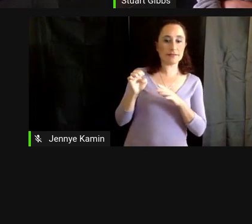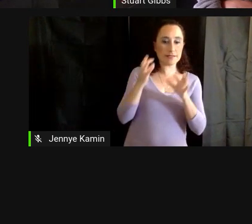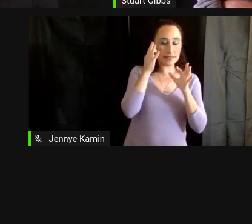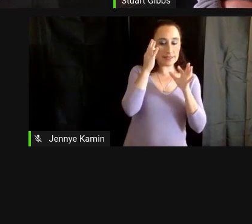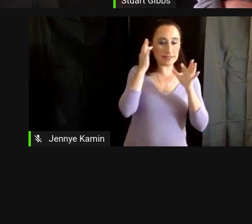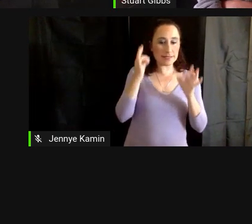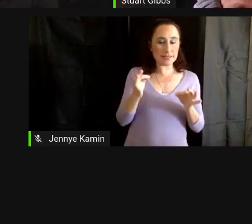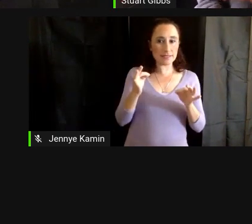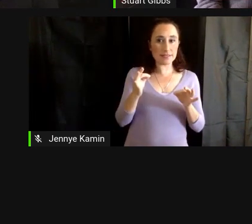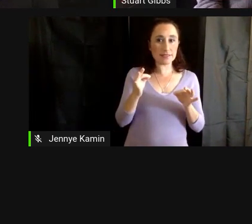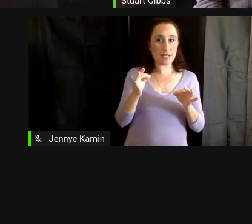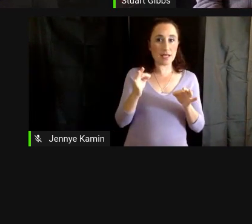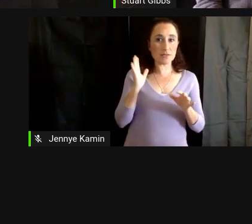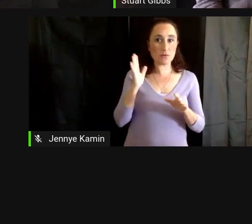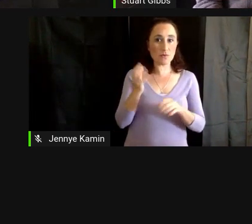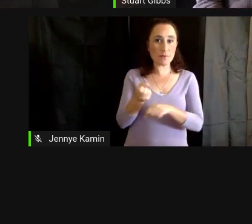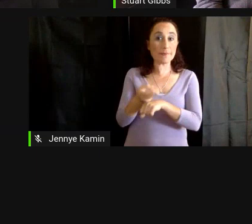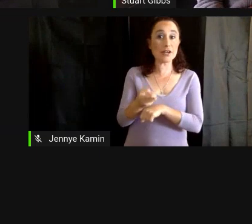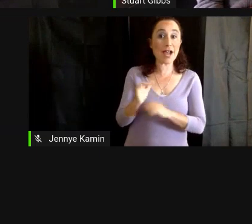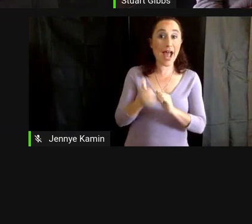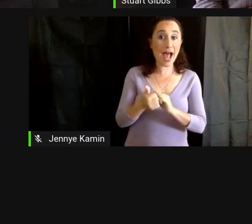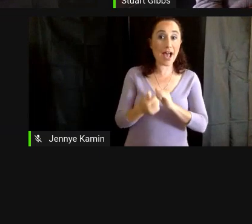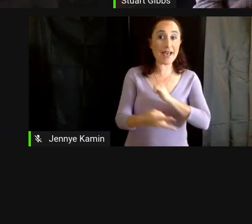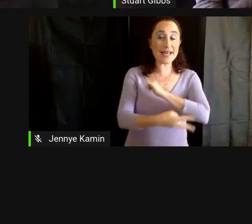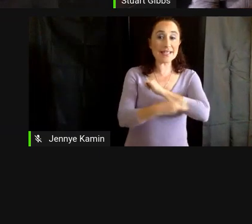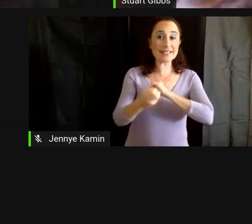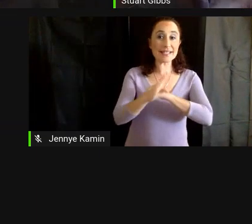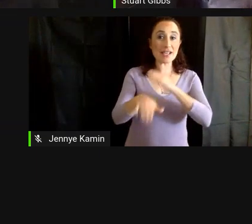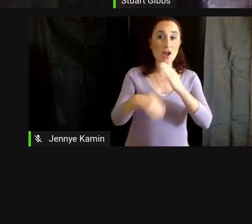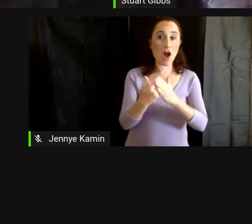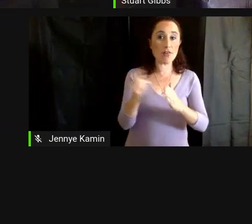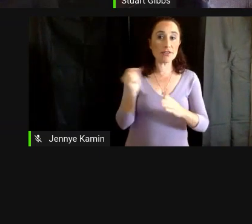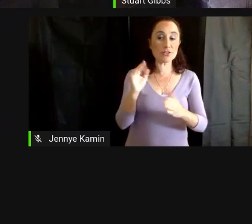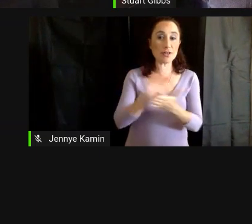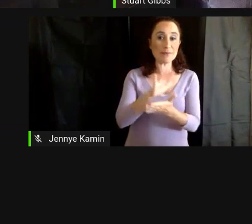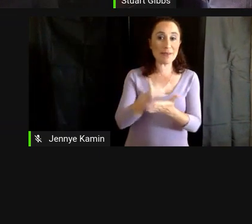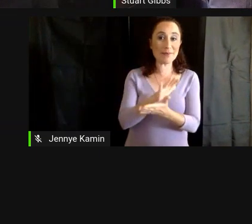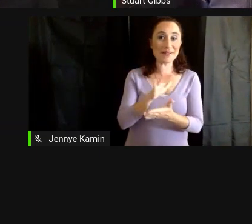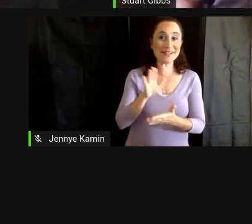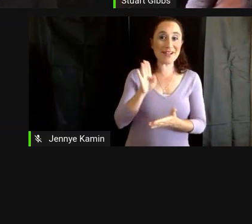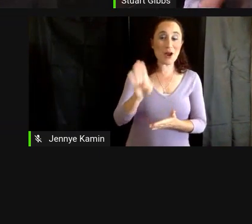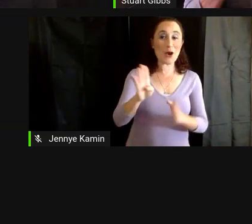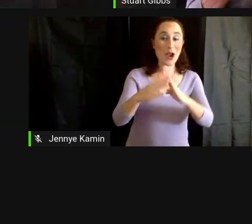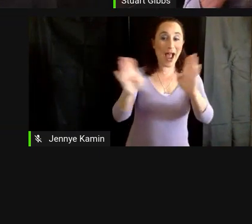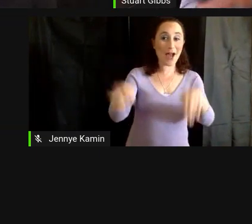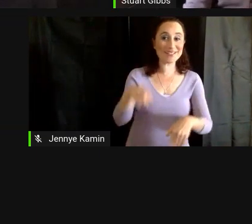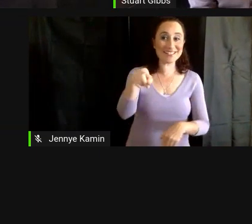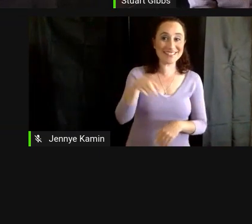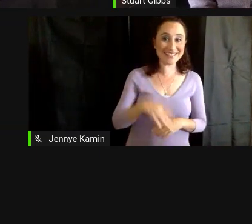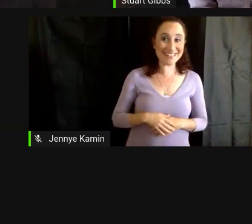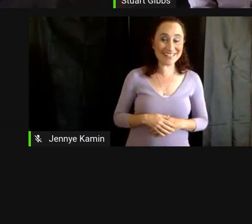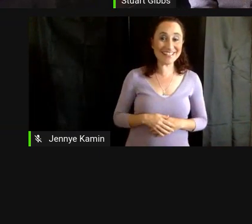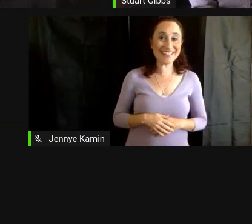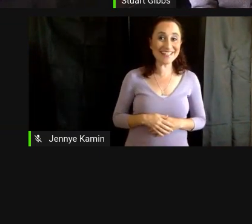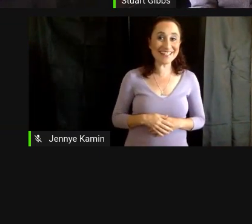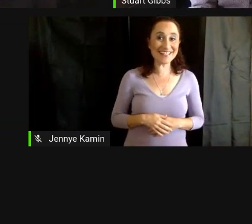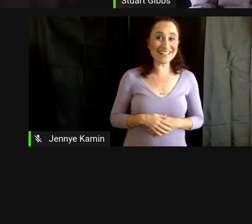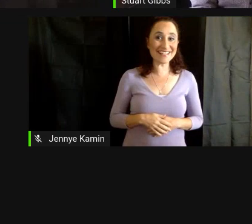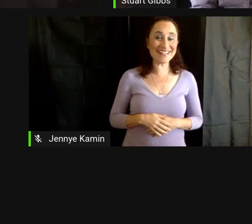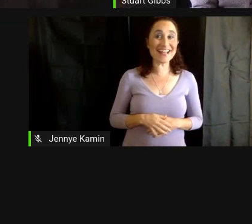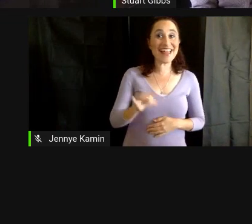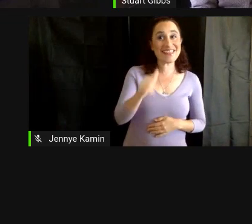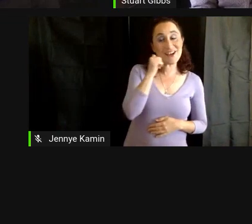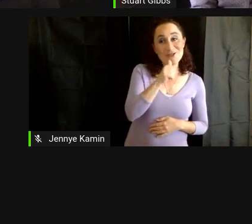nemesis by stealing all the toilet paper in her nemesis's house. Oh. So this girl has